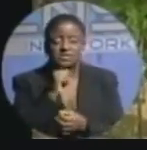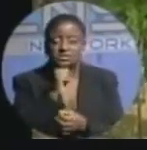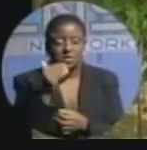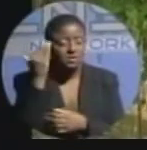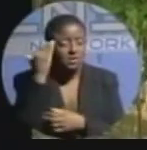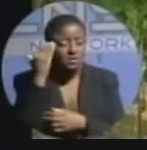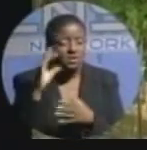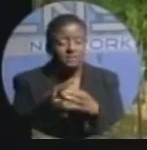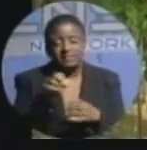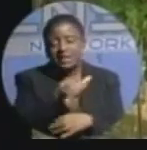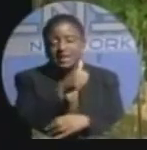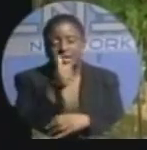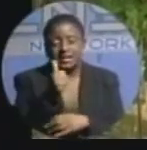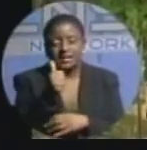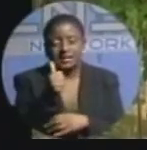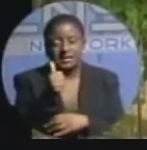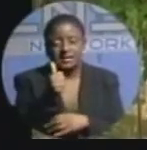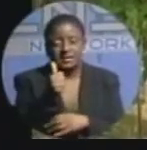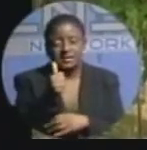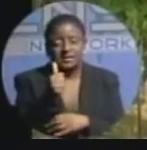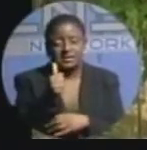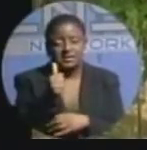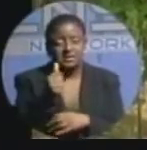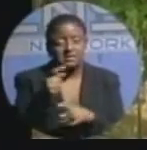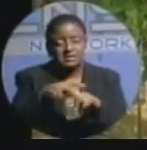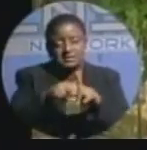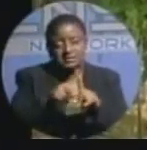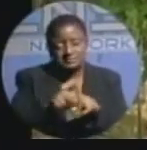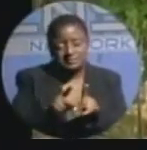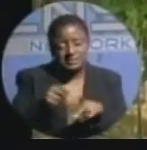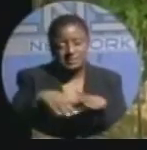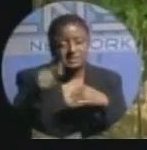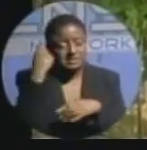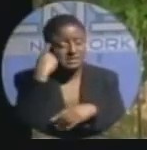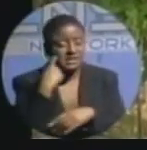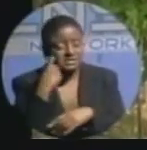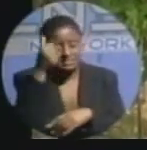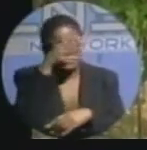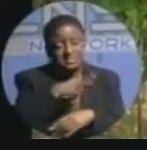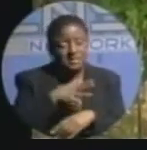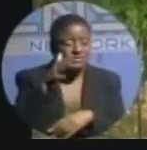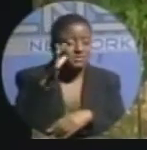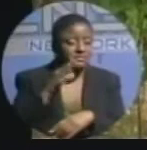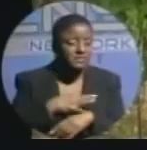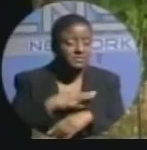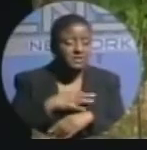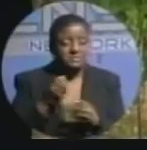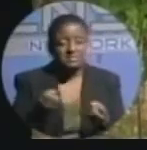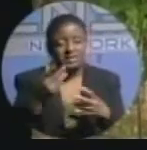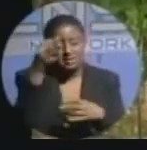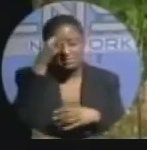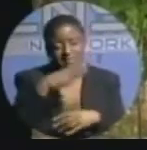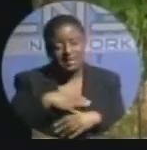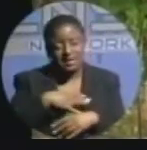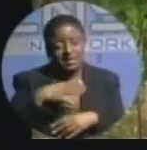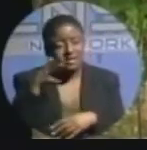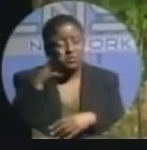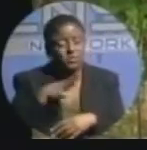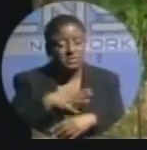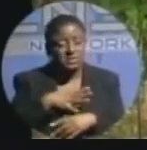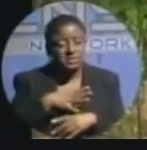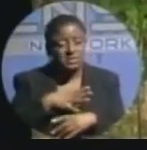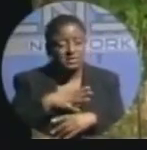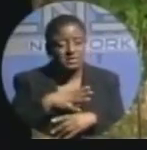gender disparity here in the Bahamas when it comes to gambling. He says from what he knows, many men and women take part in